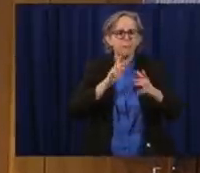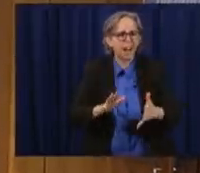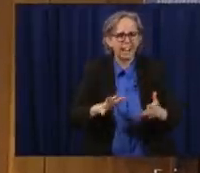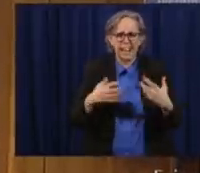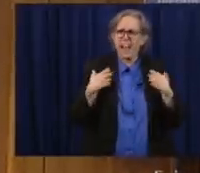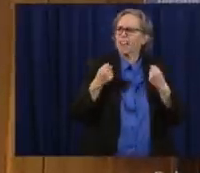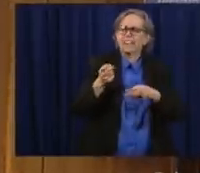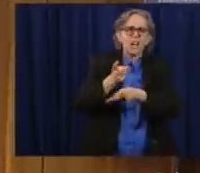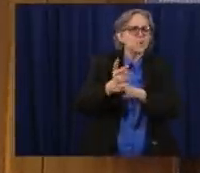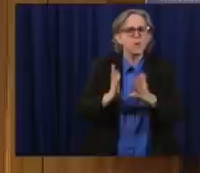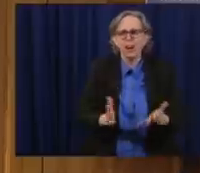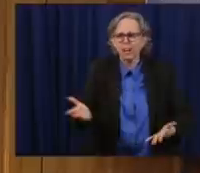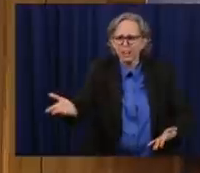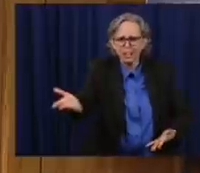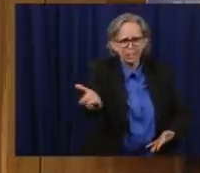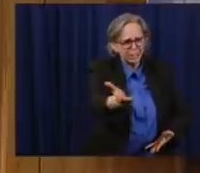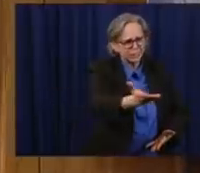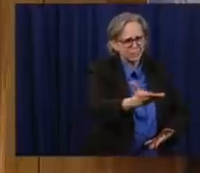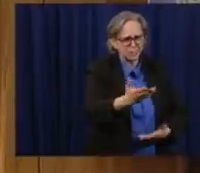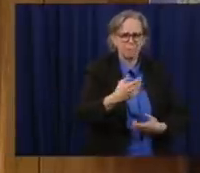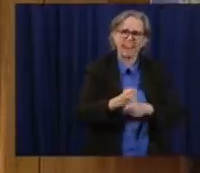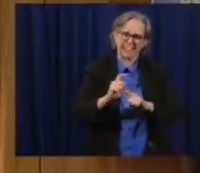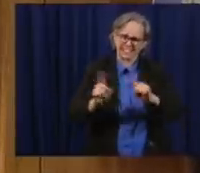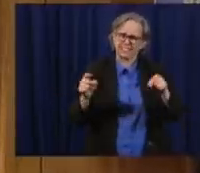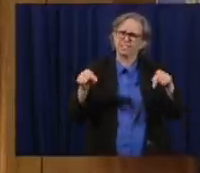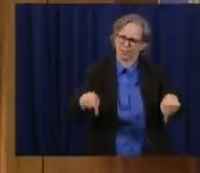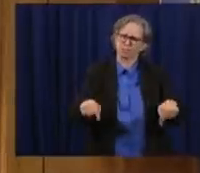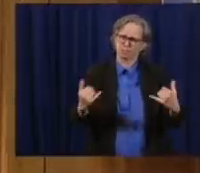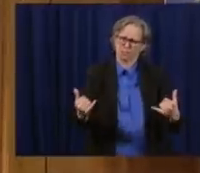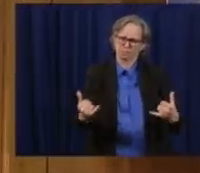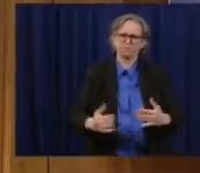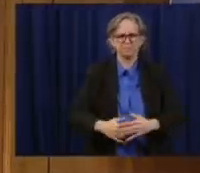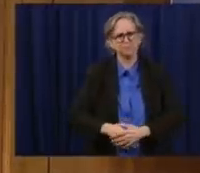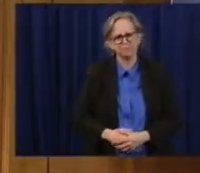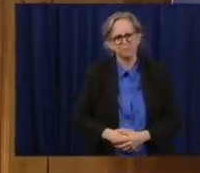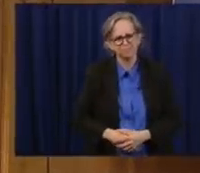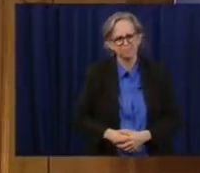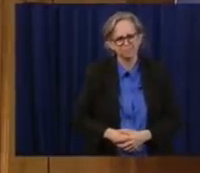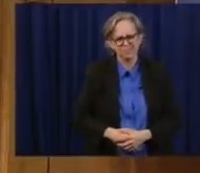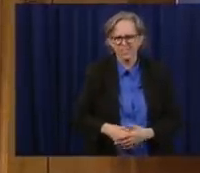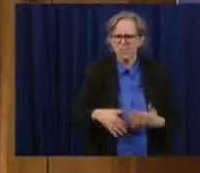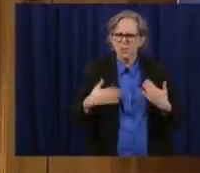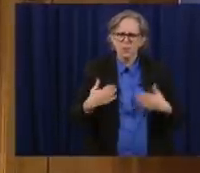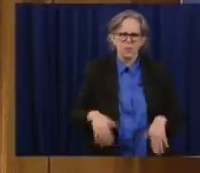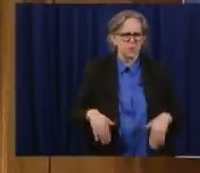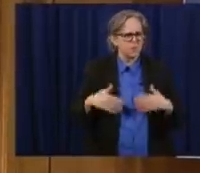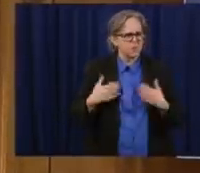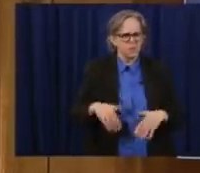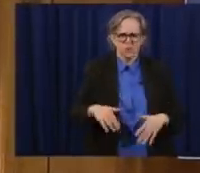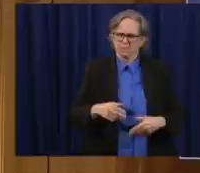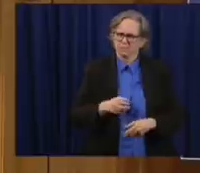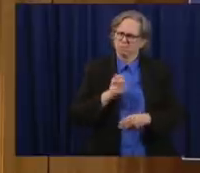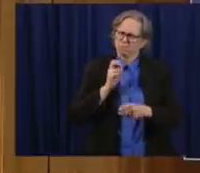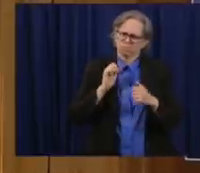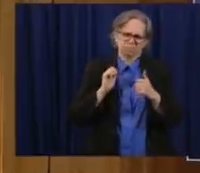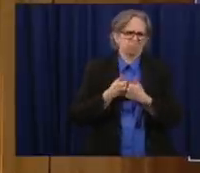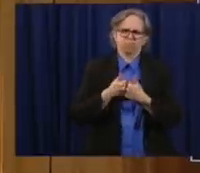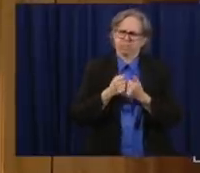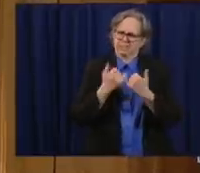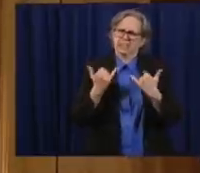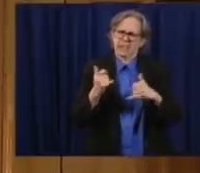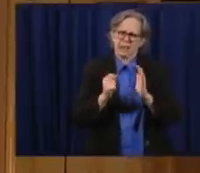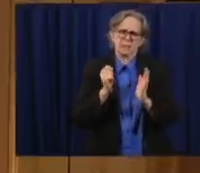who are out there making a difference right now at this very, very moment. And so we're delighted